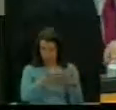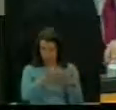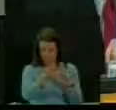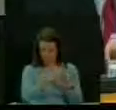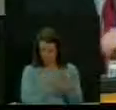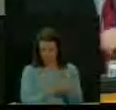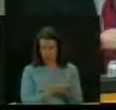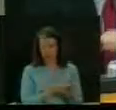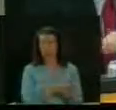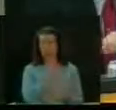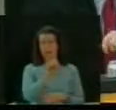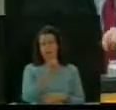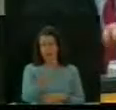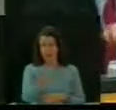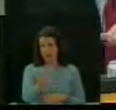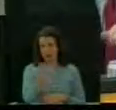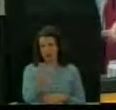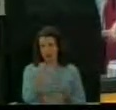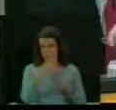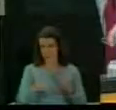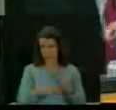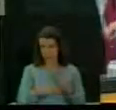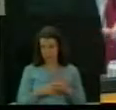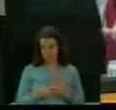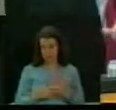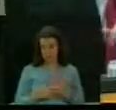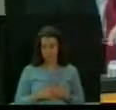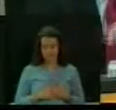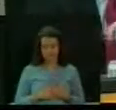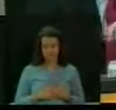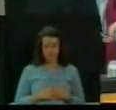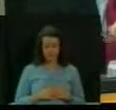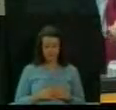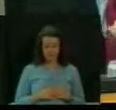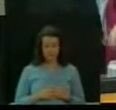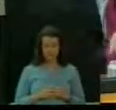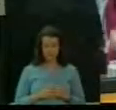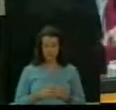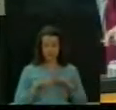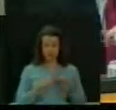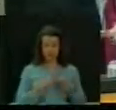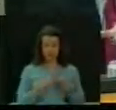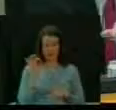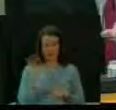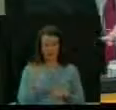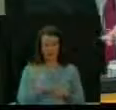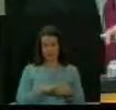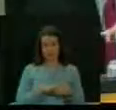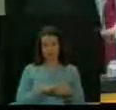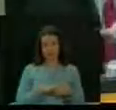on the original motion, exactly what's in your book. 905 as it reads.